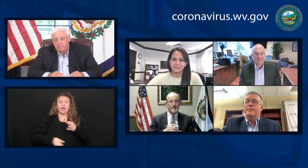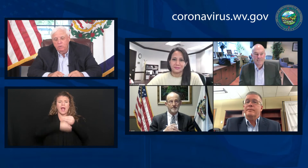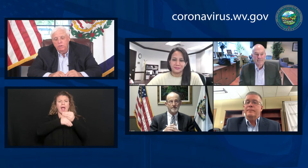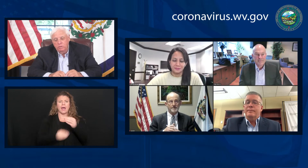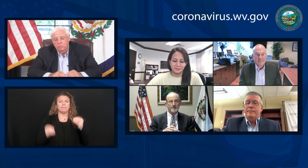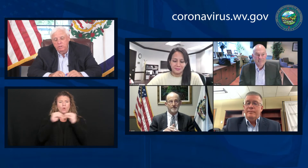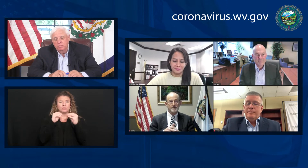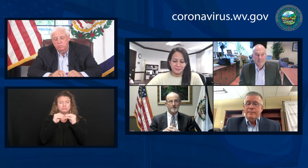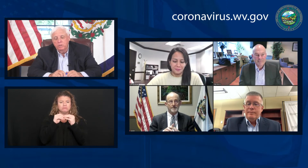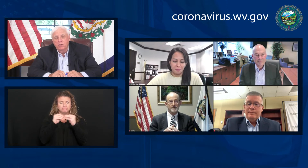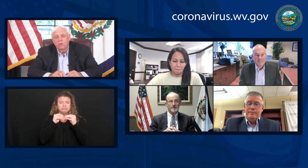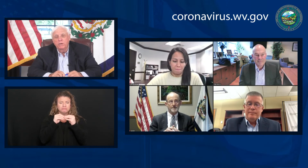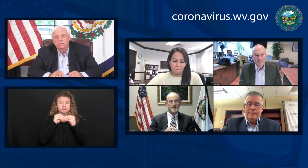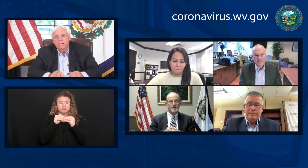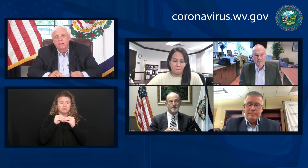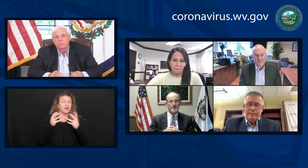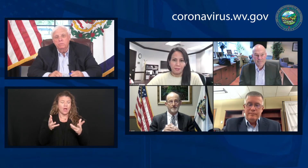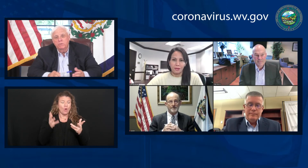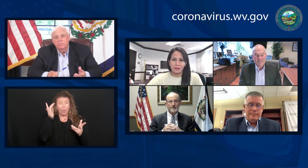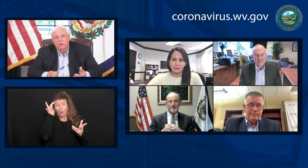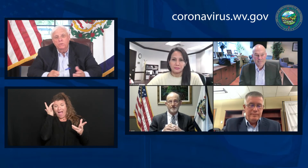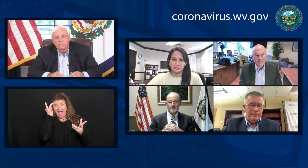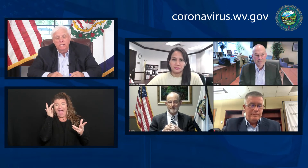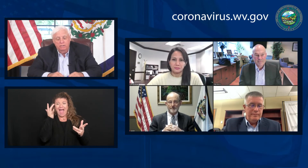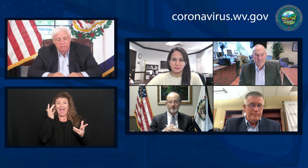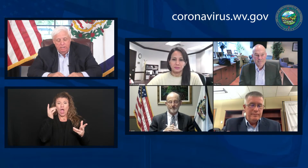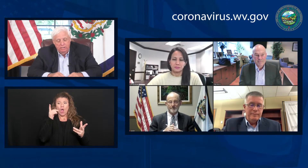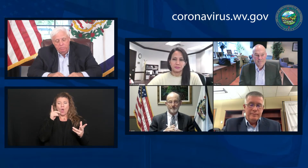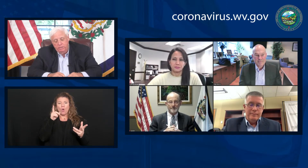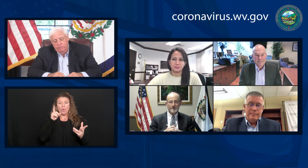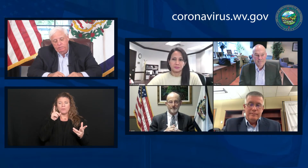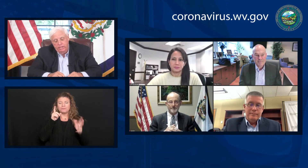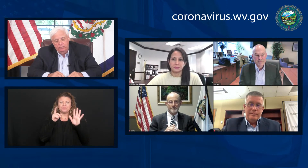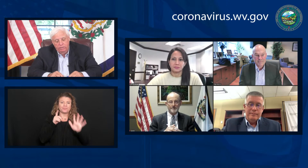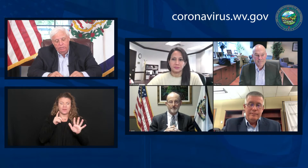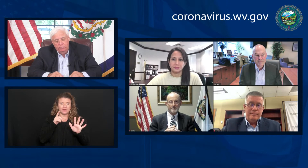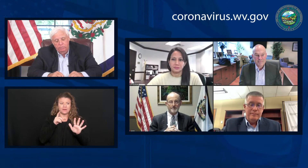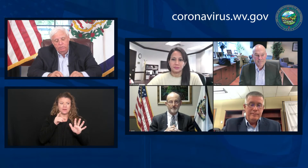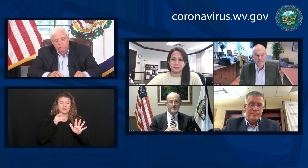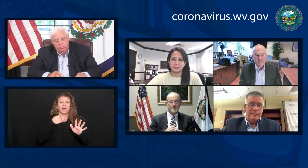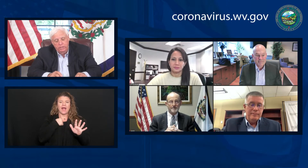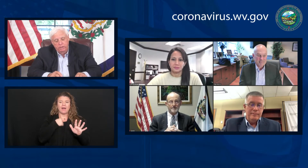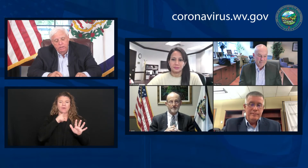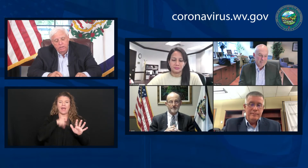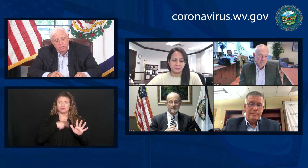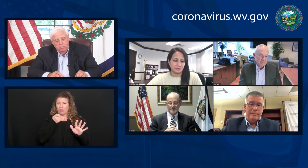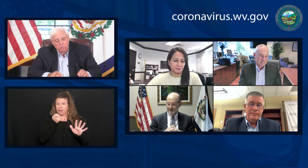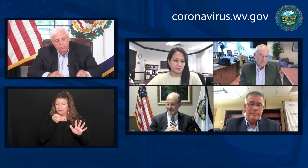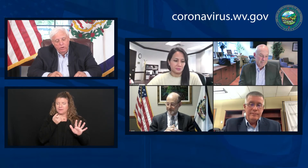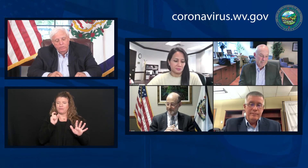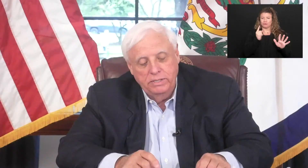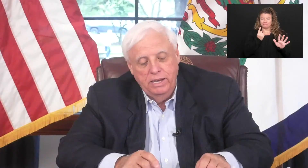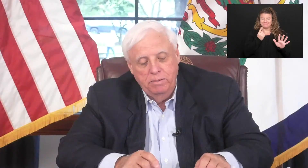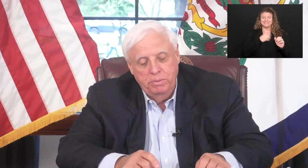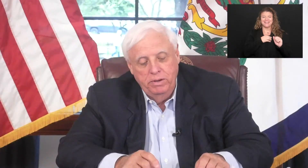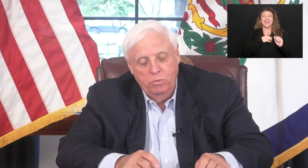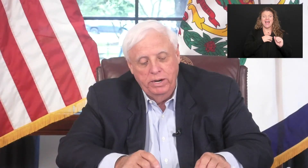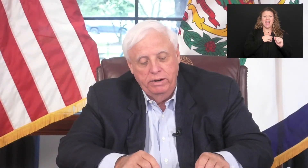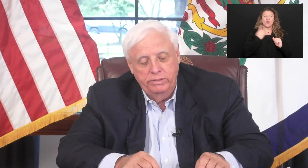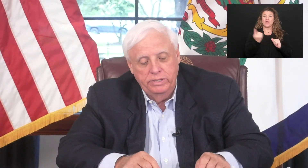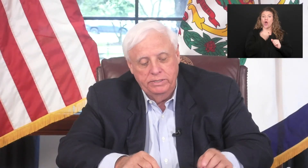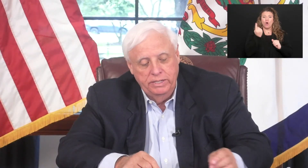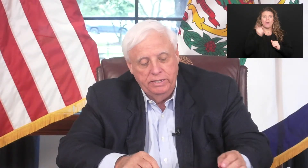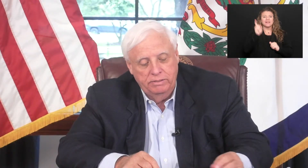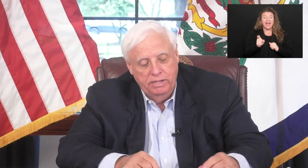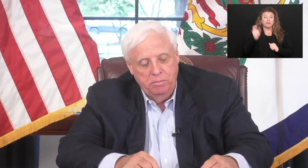I think we've always got to, and let me just answer this little bit, but we've always got to be aware